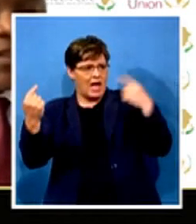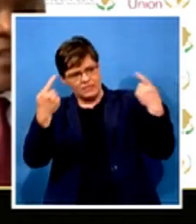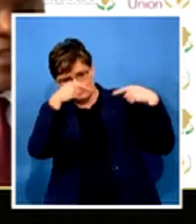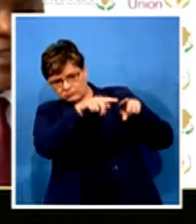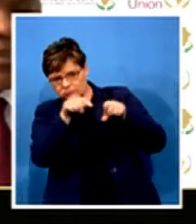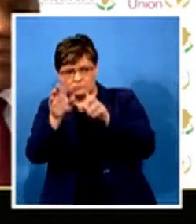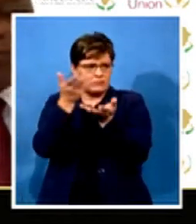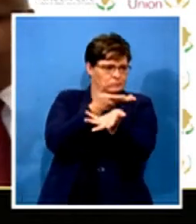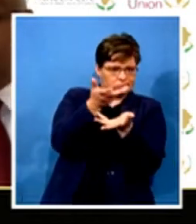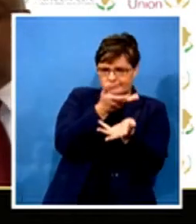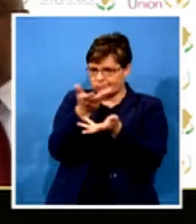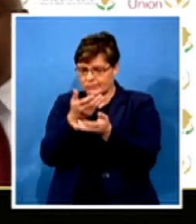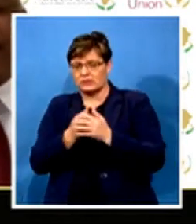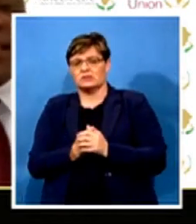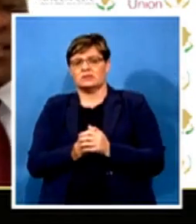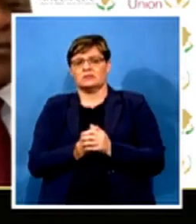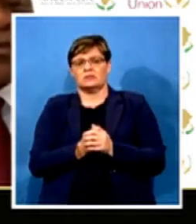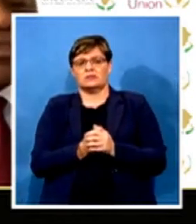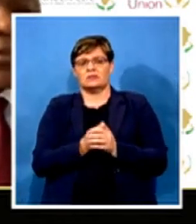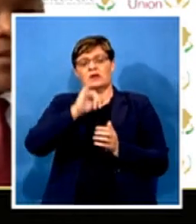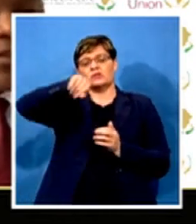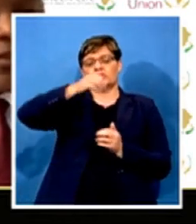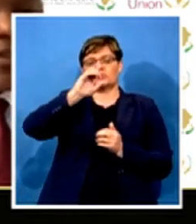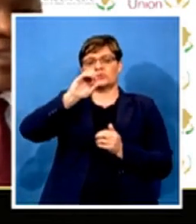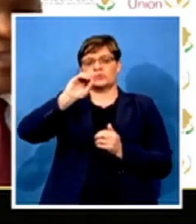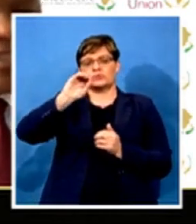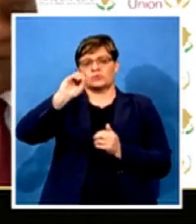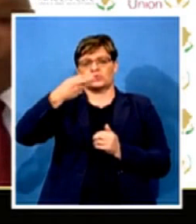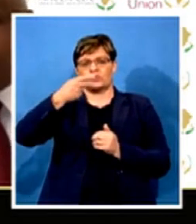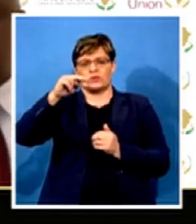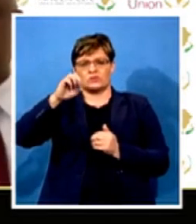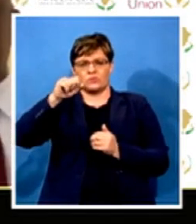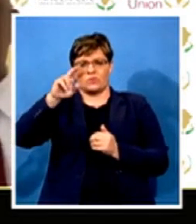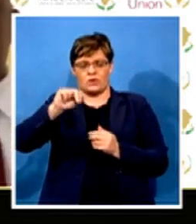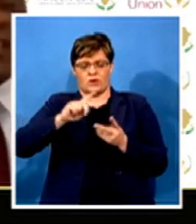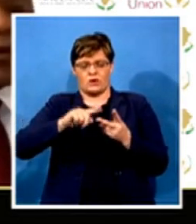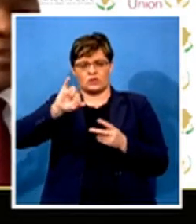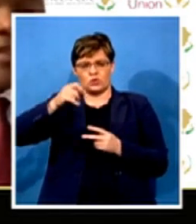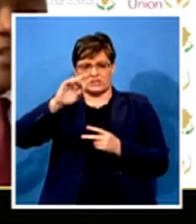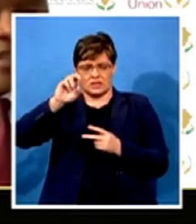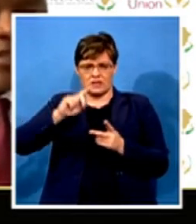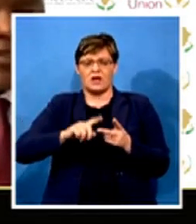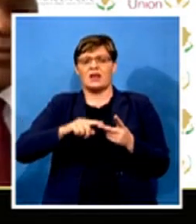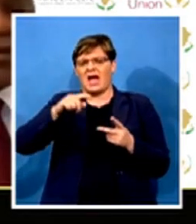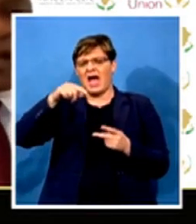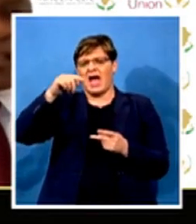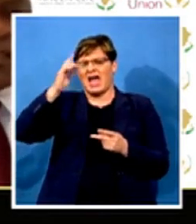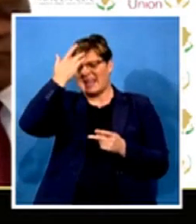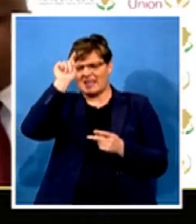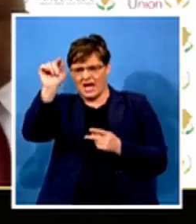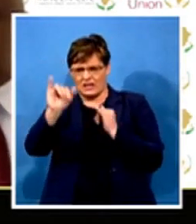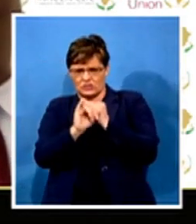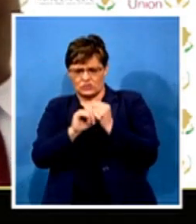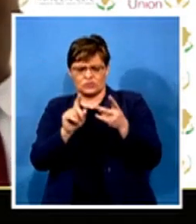with Johnson & Johnson. We are in discussion with the Serum Institute in India. The task force is in discussions with